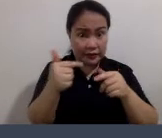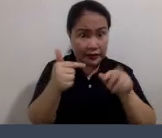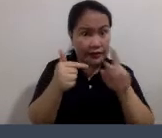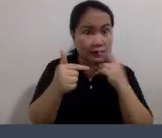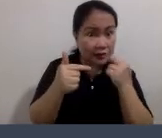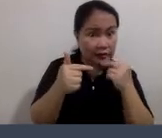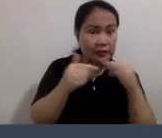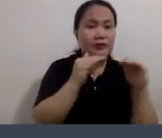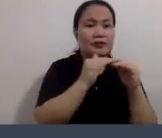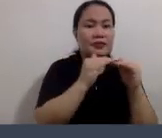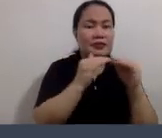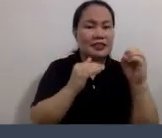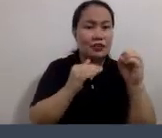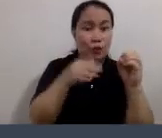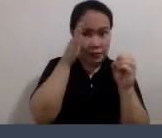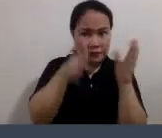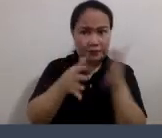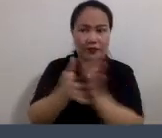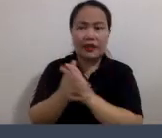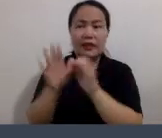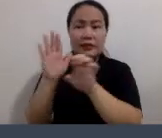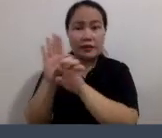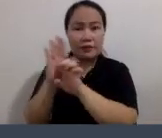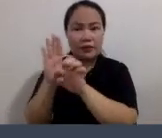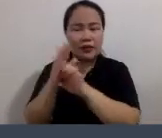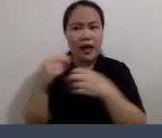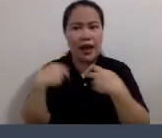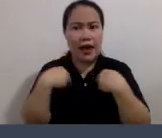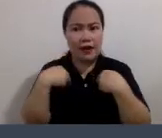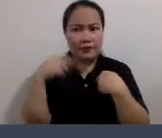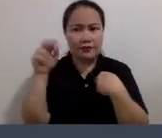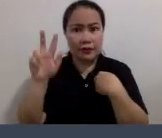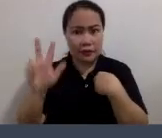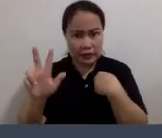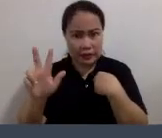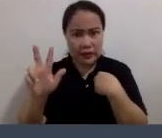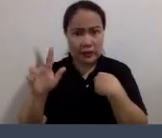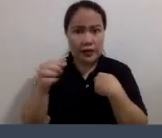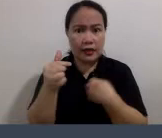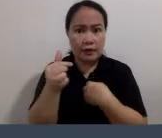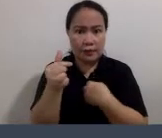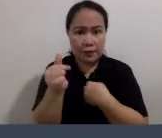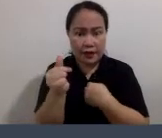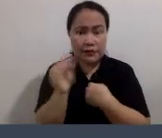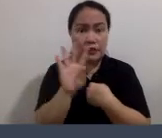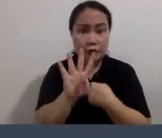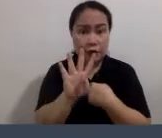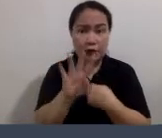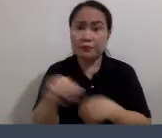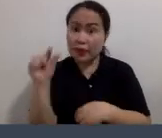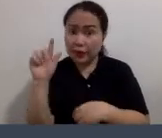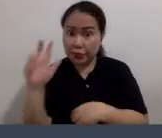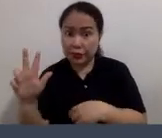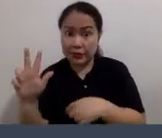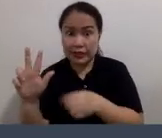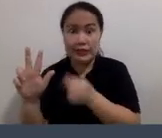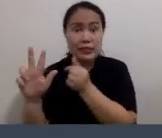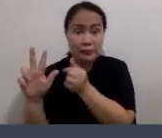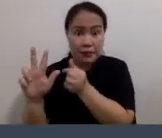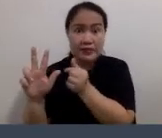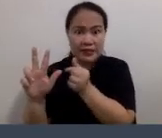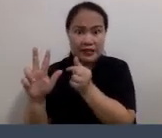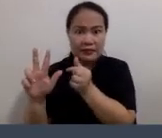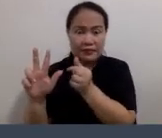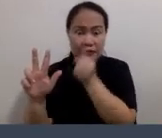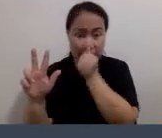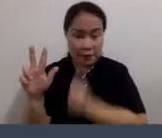Okay? Let's have an example. So I have here 3 plus 4. So yung 3 natin ay positive, yung 4 natin ay